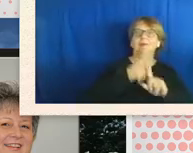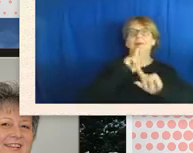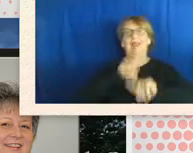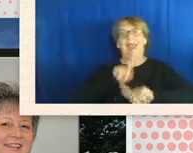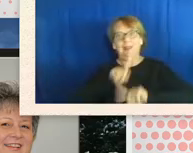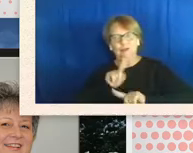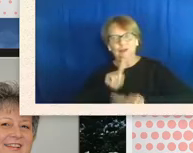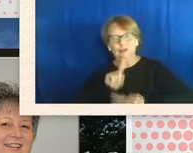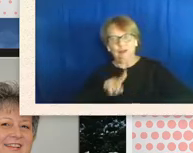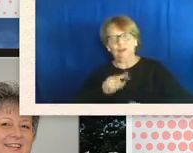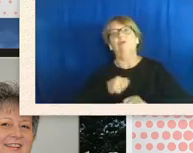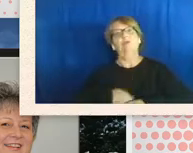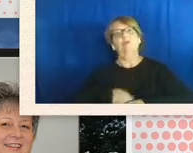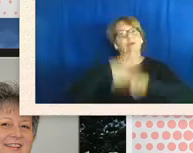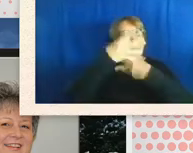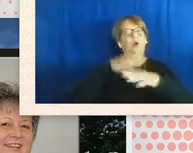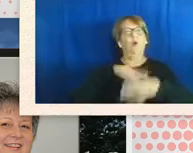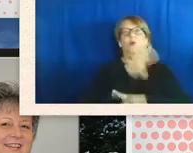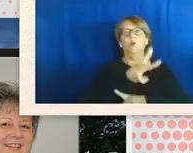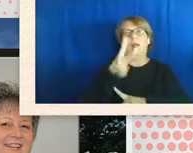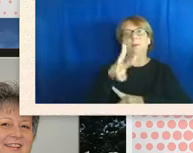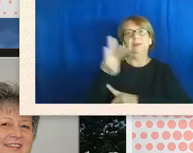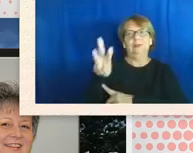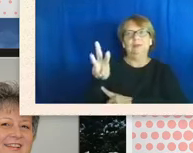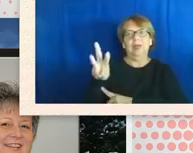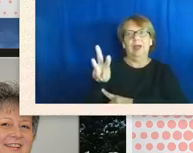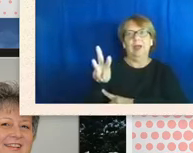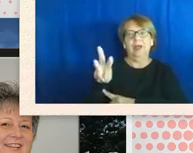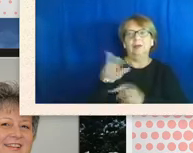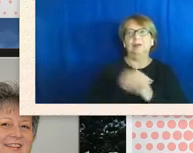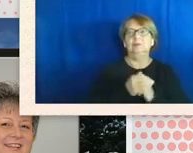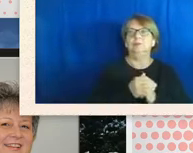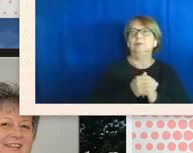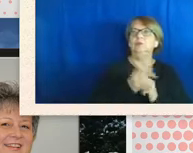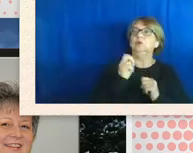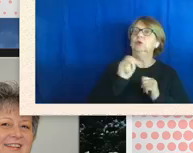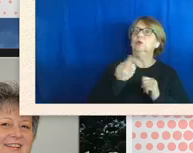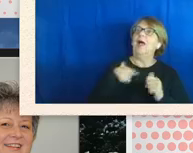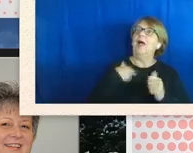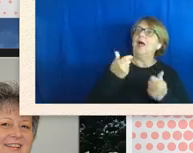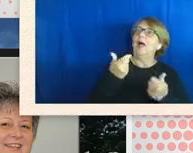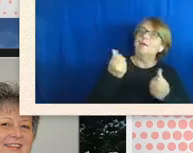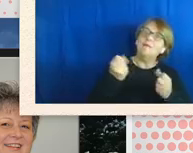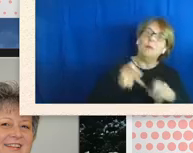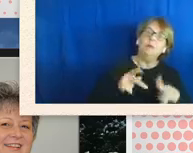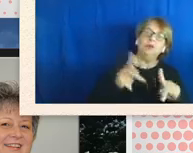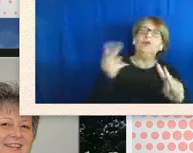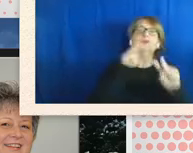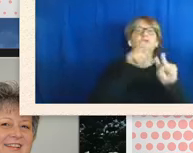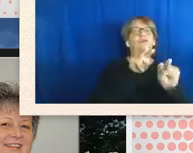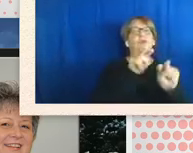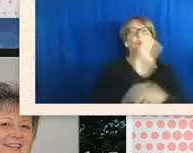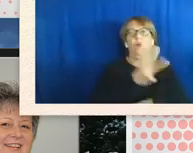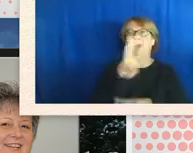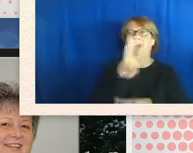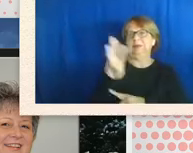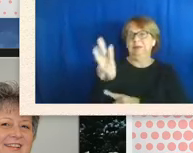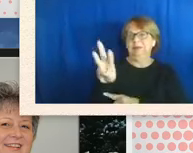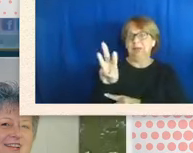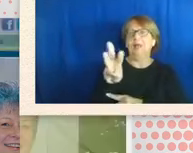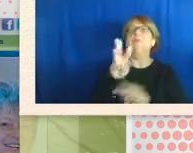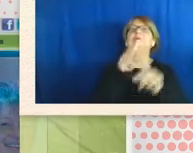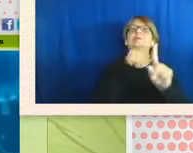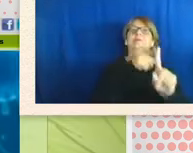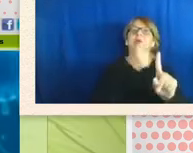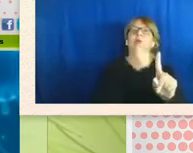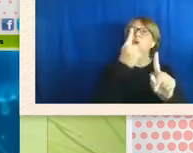website. And we just encourage you, when you have an opportunity, to go to our website, and we have a specific section